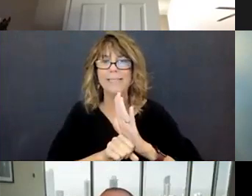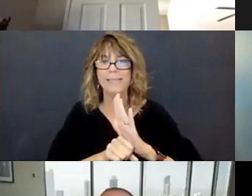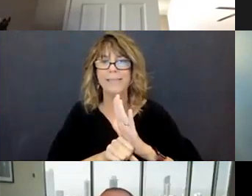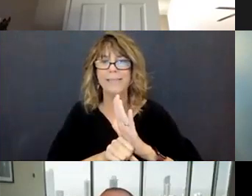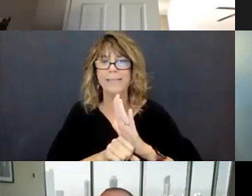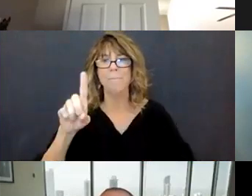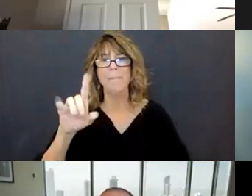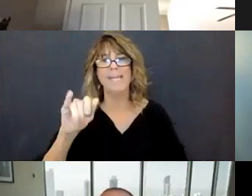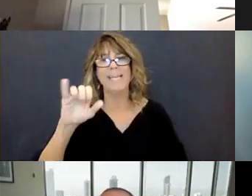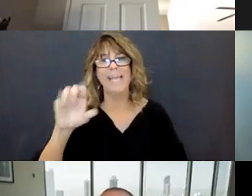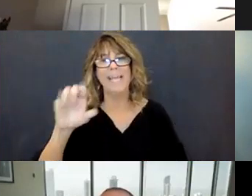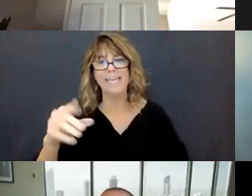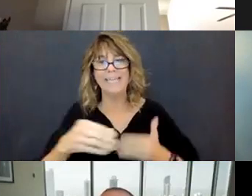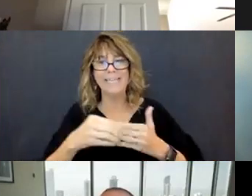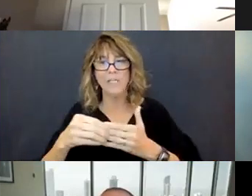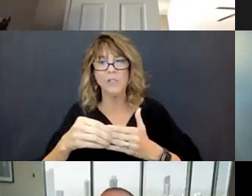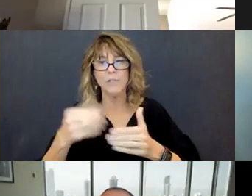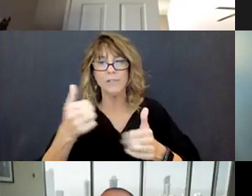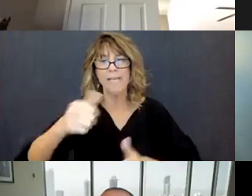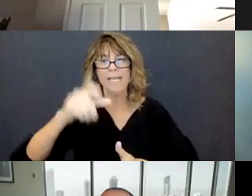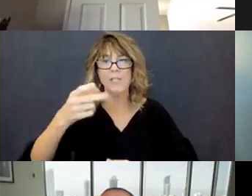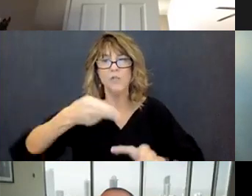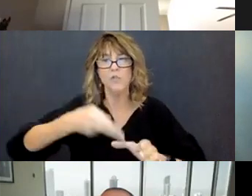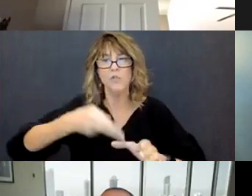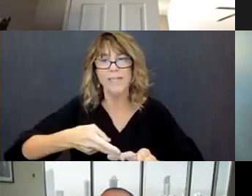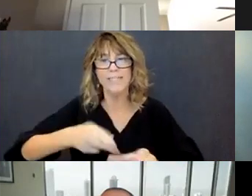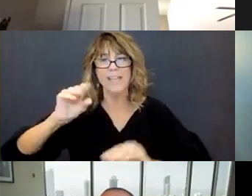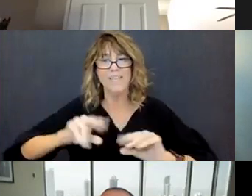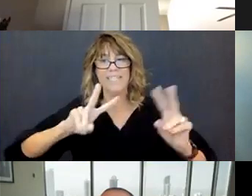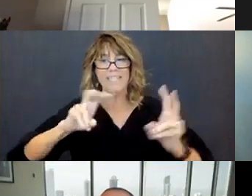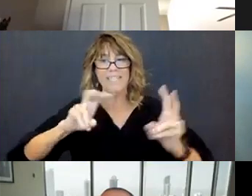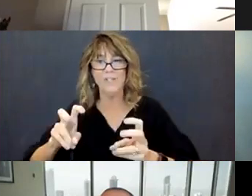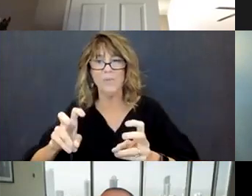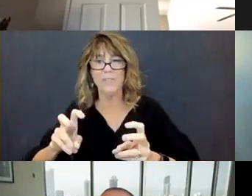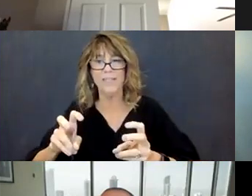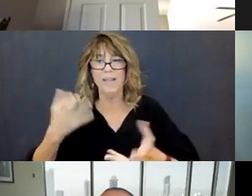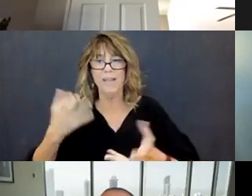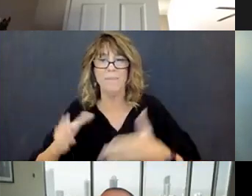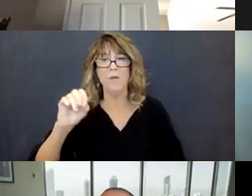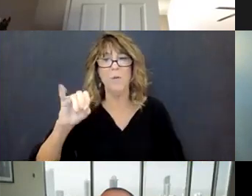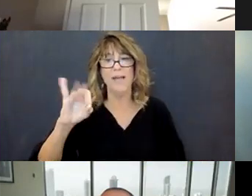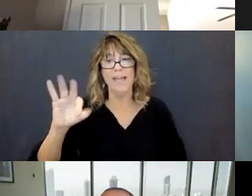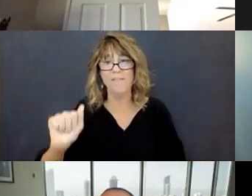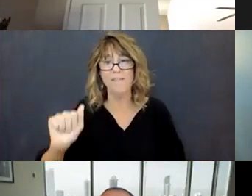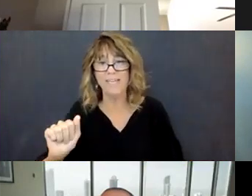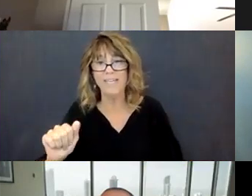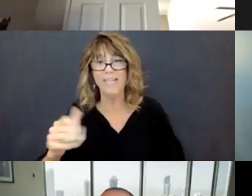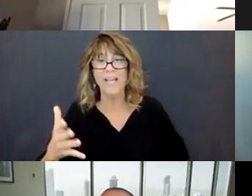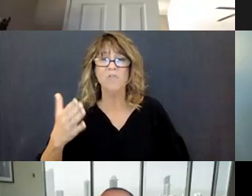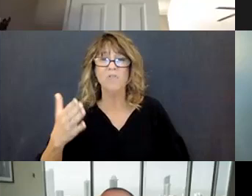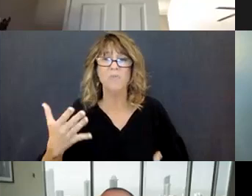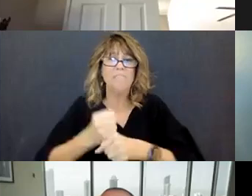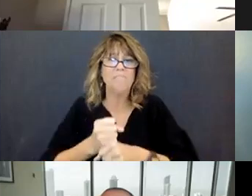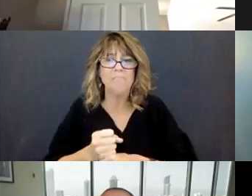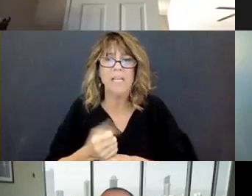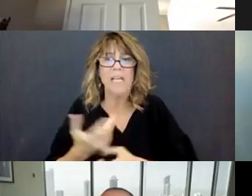and perhaps OIFA can play a part in that. And to wrap up, the report is long, but if you take the time to read it, it